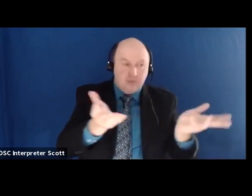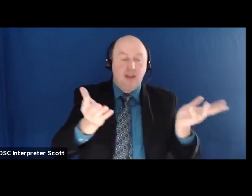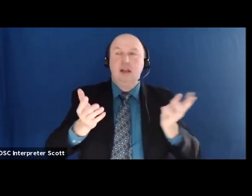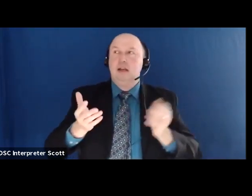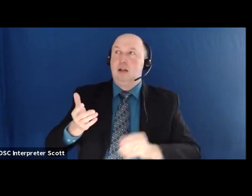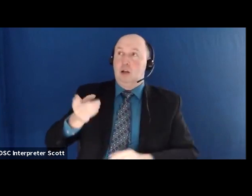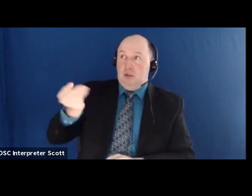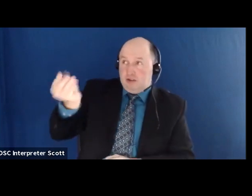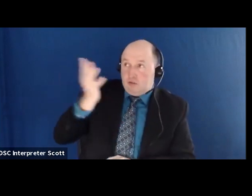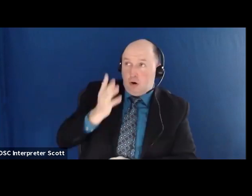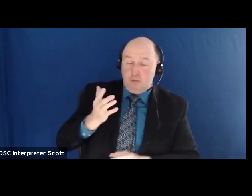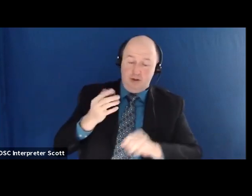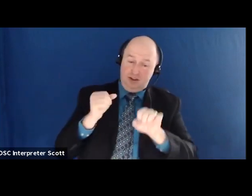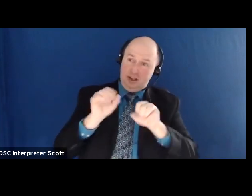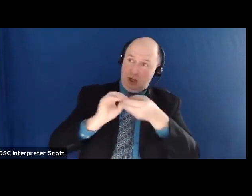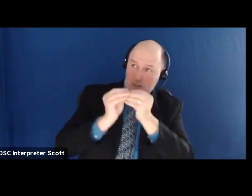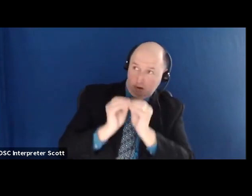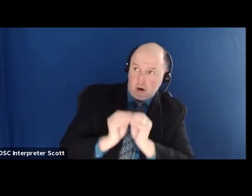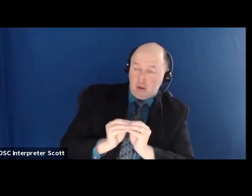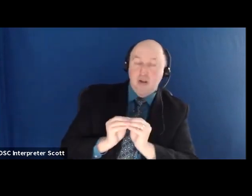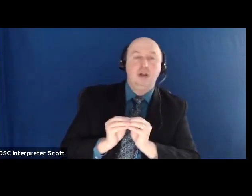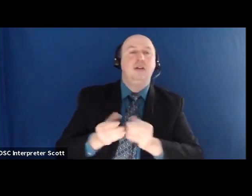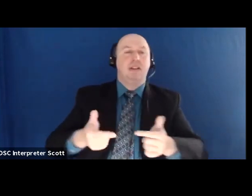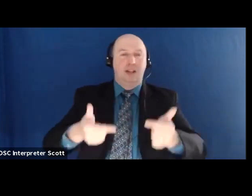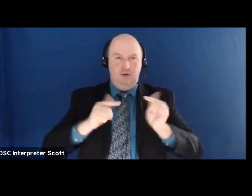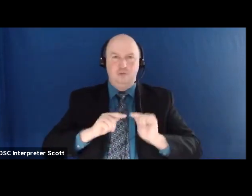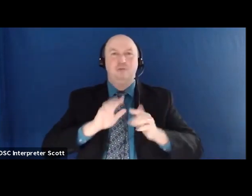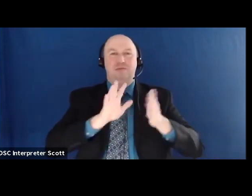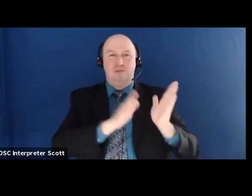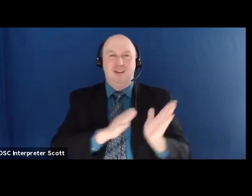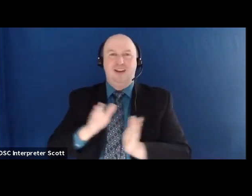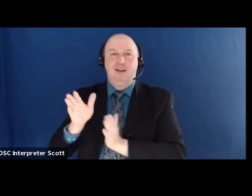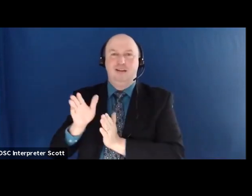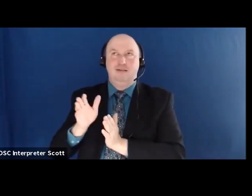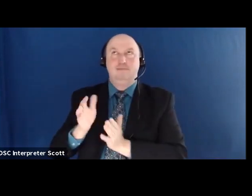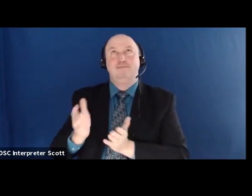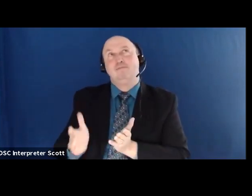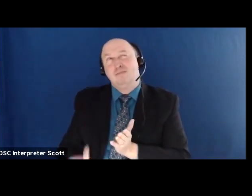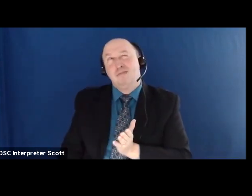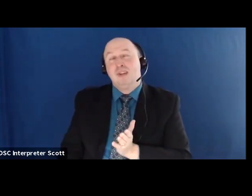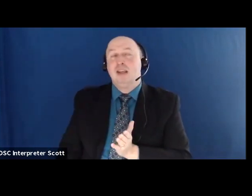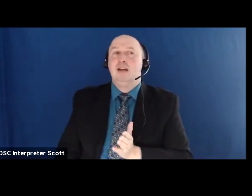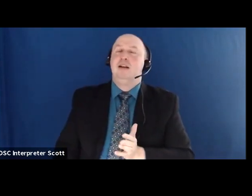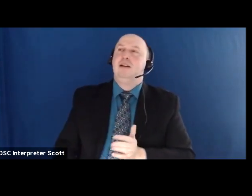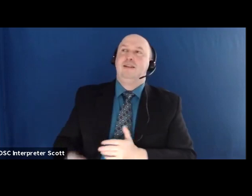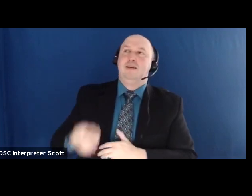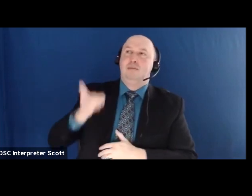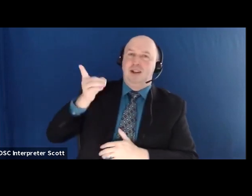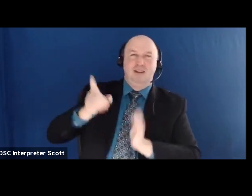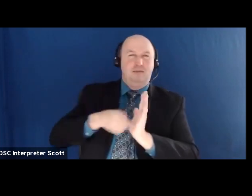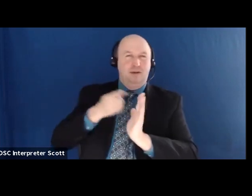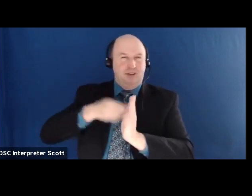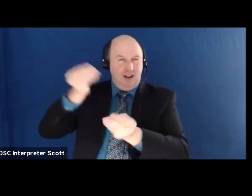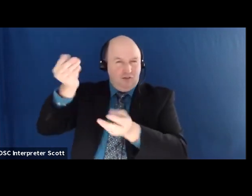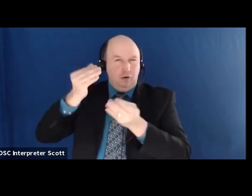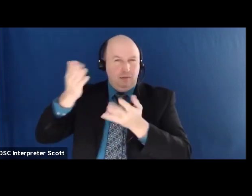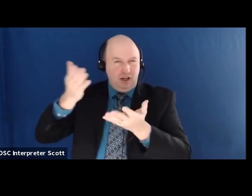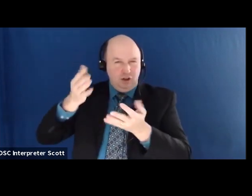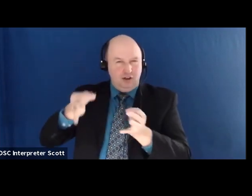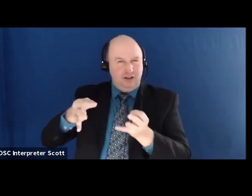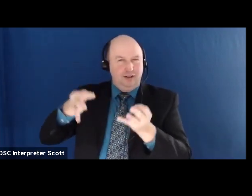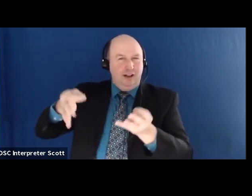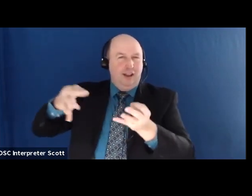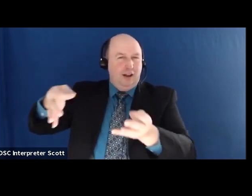from them, we can then start planning. But the problem is we don't always get that data in a timely manner. Gotcha. Thank